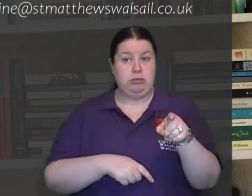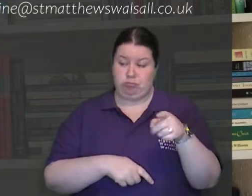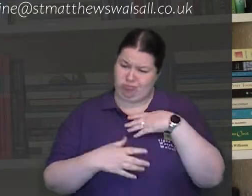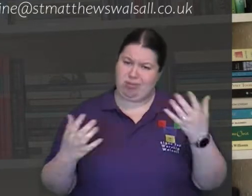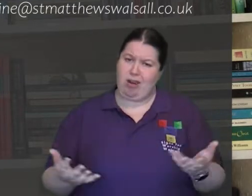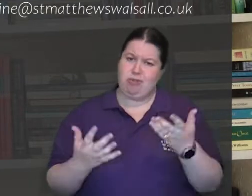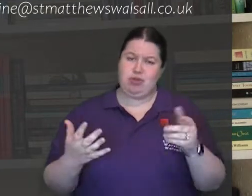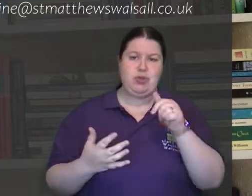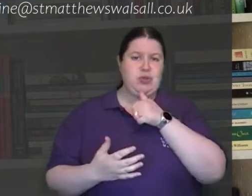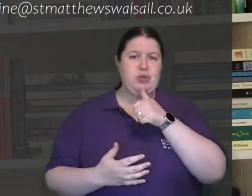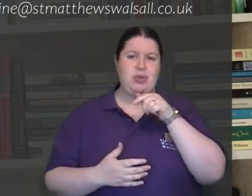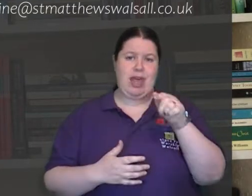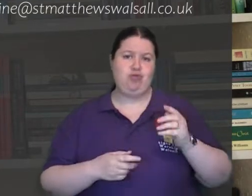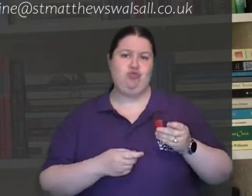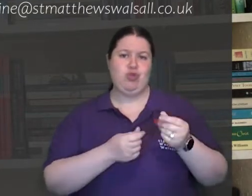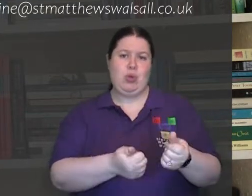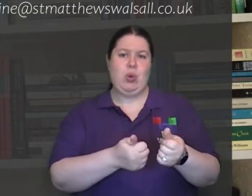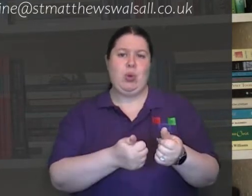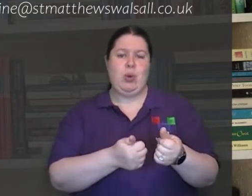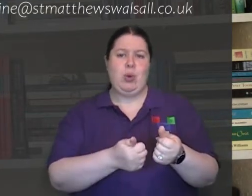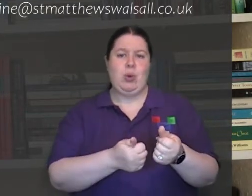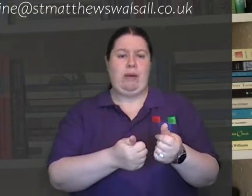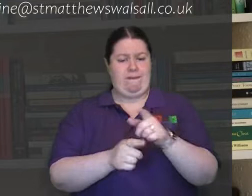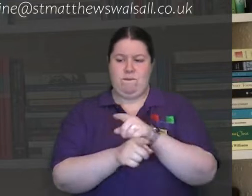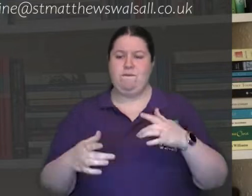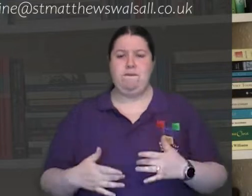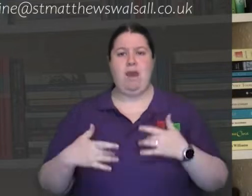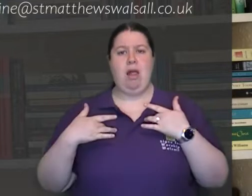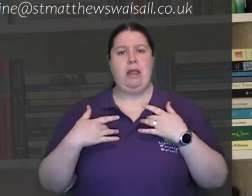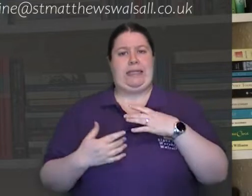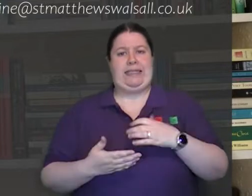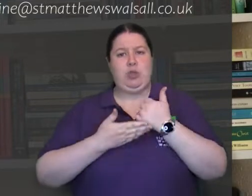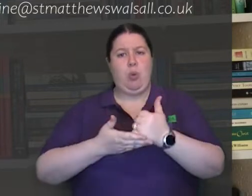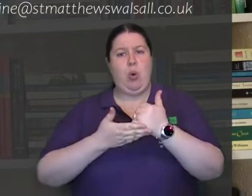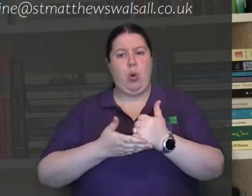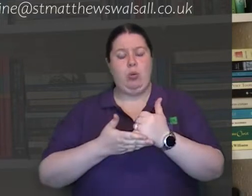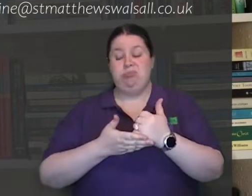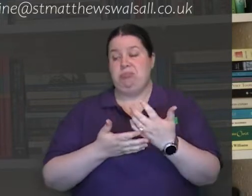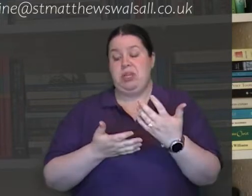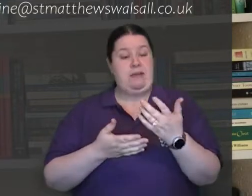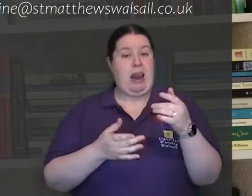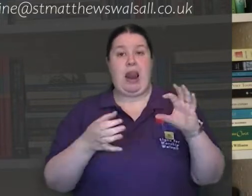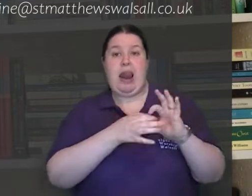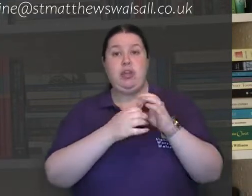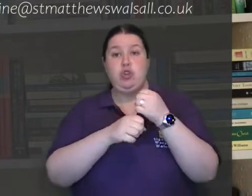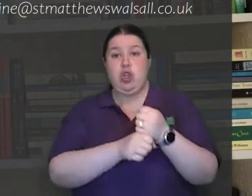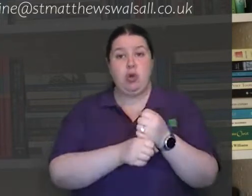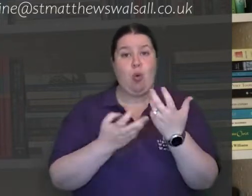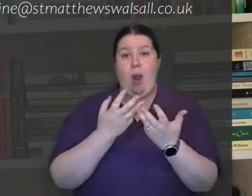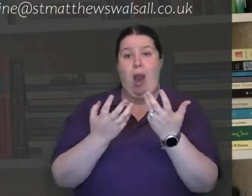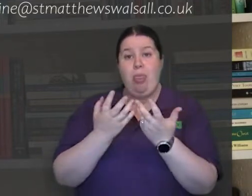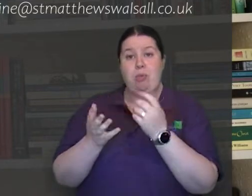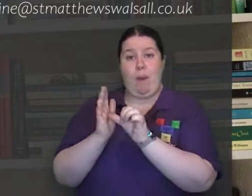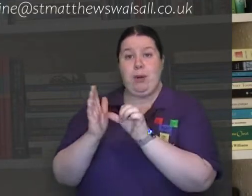online@stmatthewswalsall.co.uk, and I really would encourage you to use that resource if you're feeling like you need some support, whether it's to do